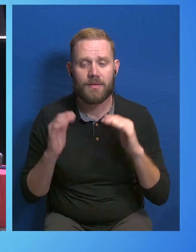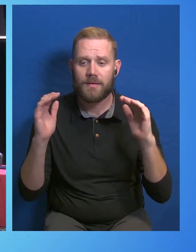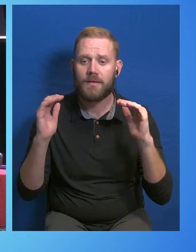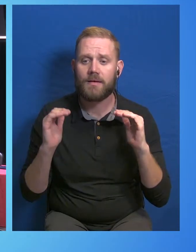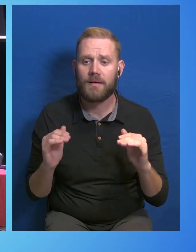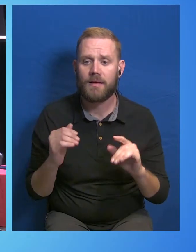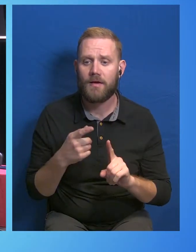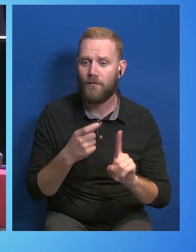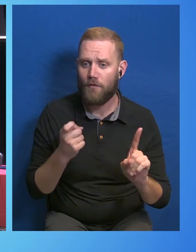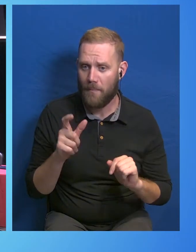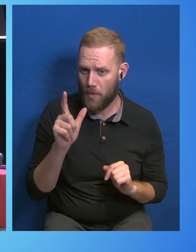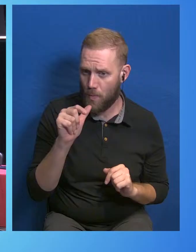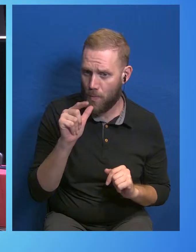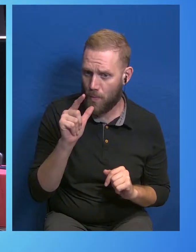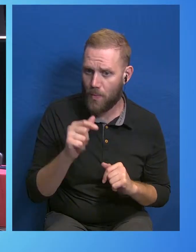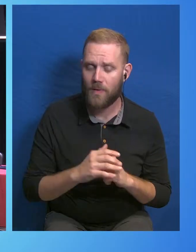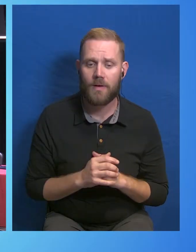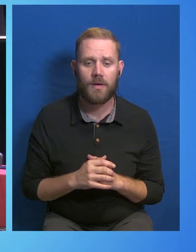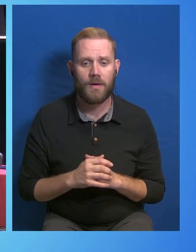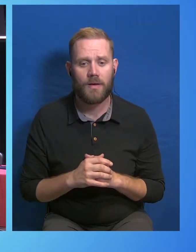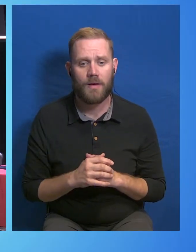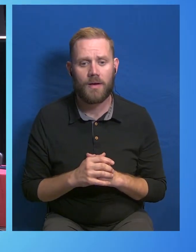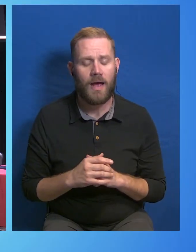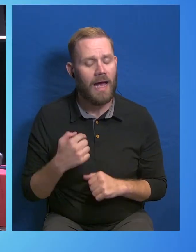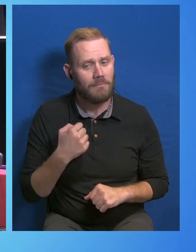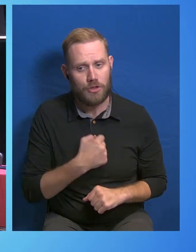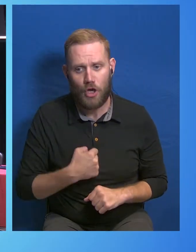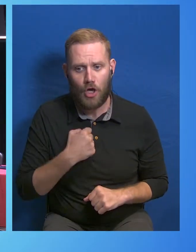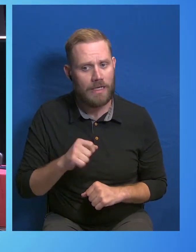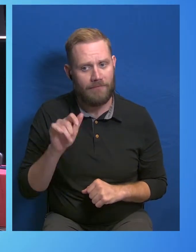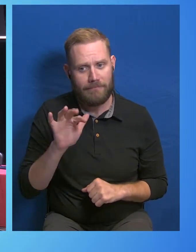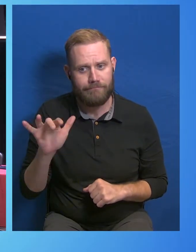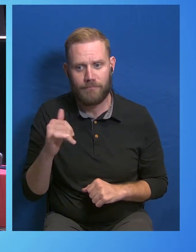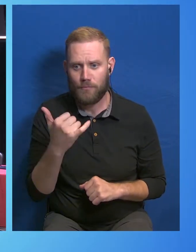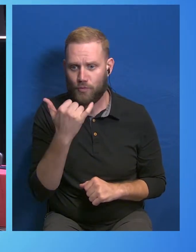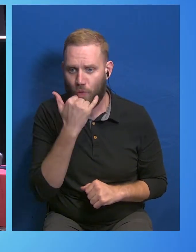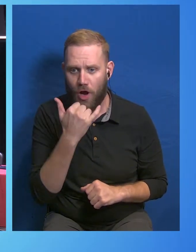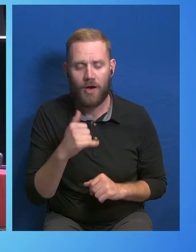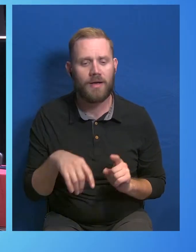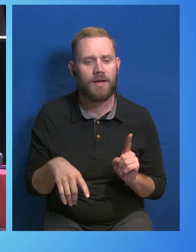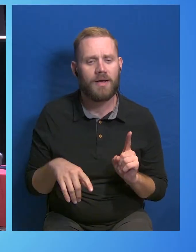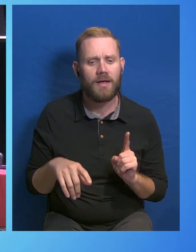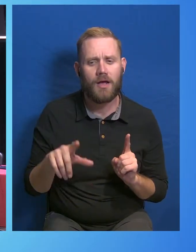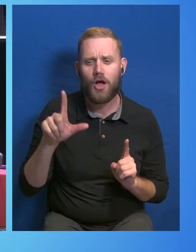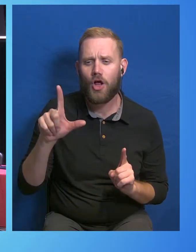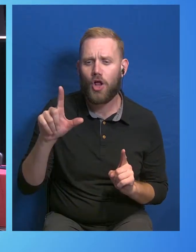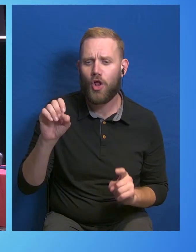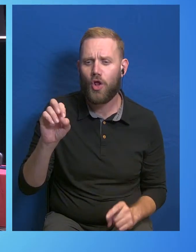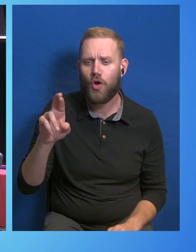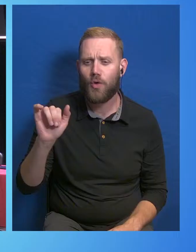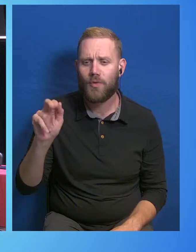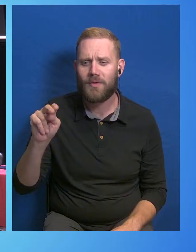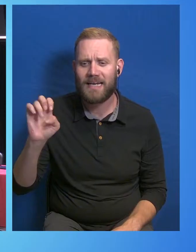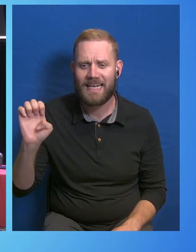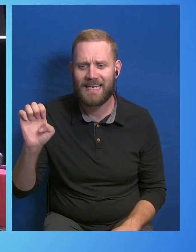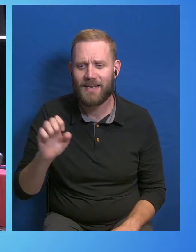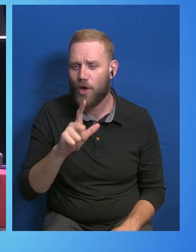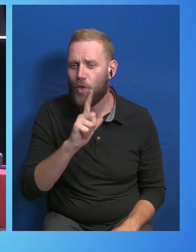The next public comment comes from, and I'm sorry if I mispronounce your name, is it Lorene Damiff?